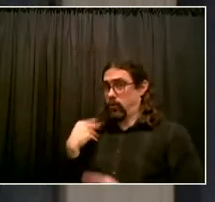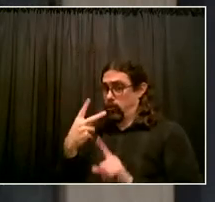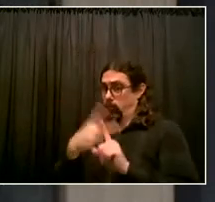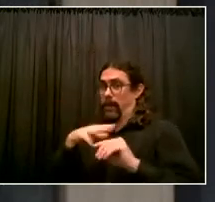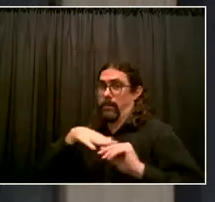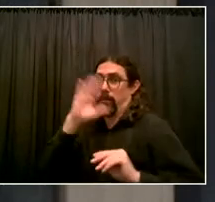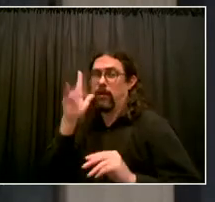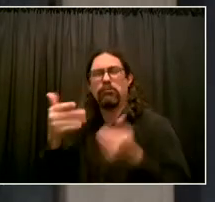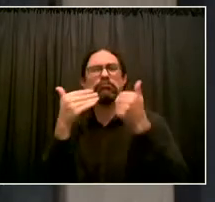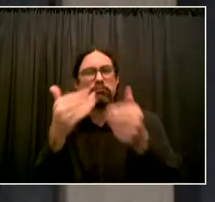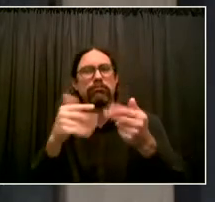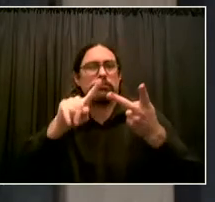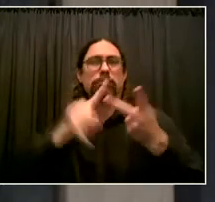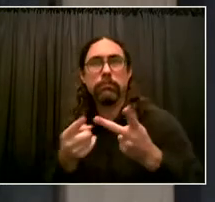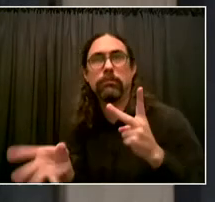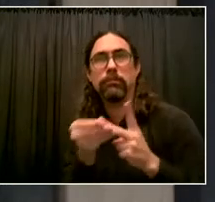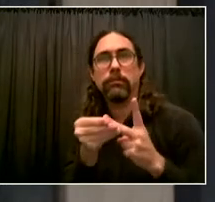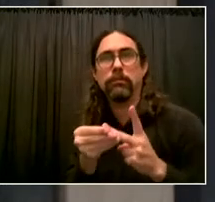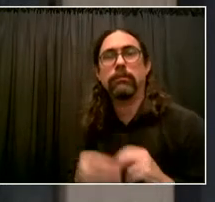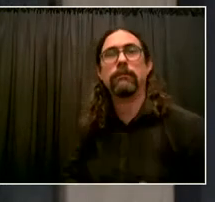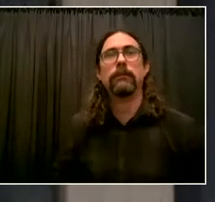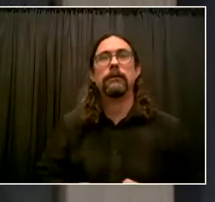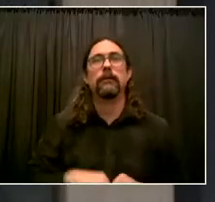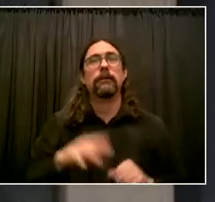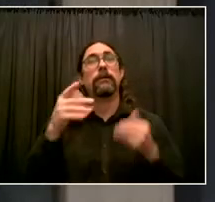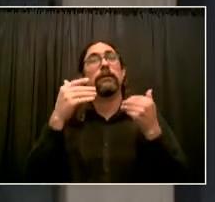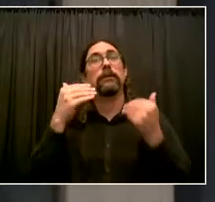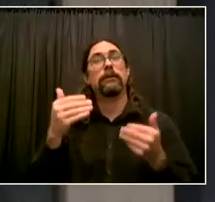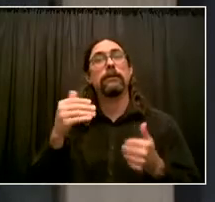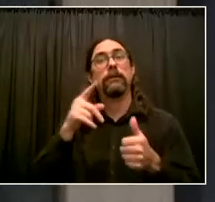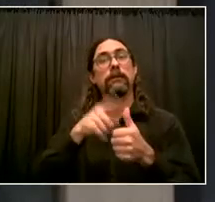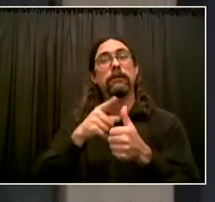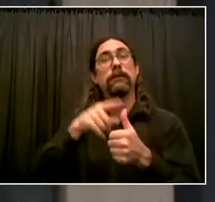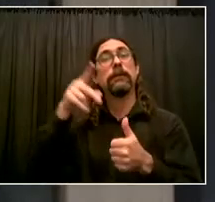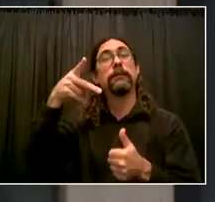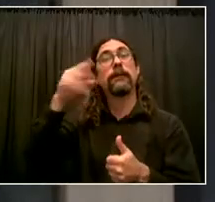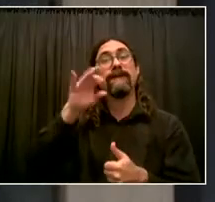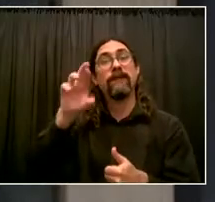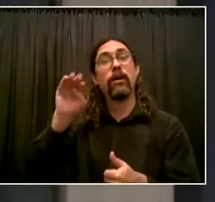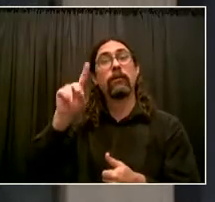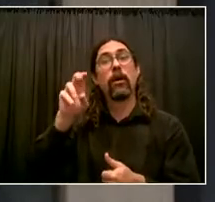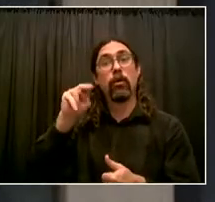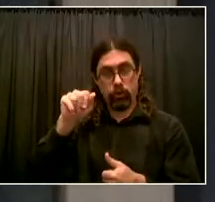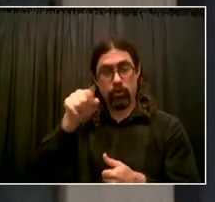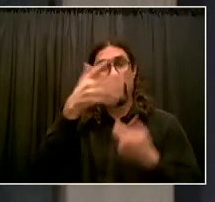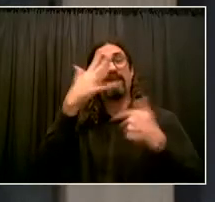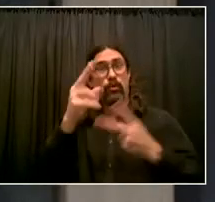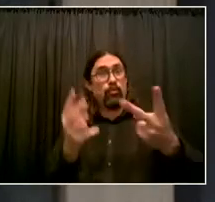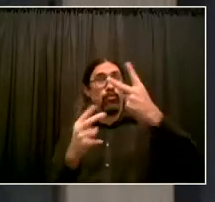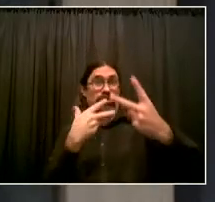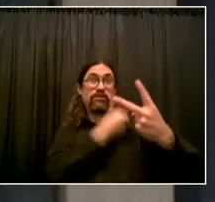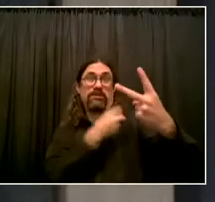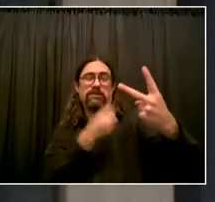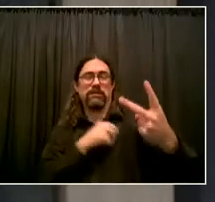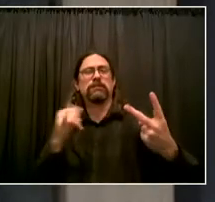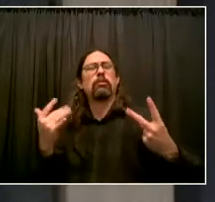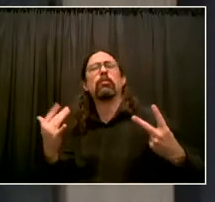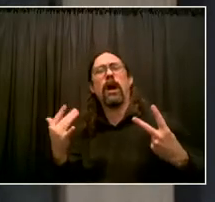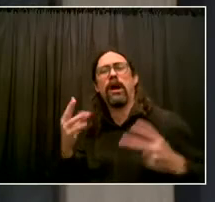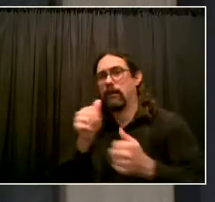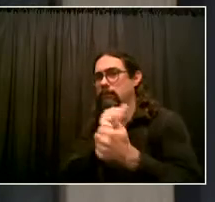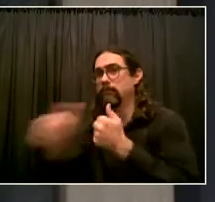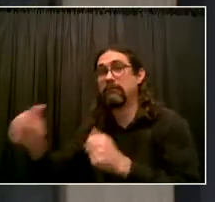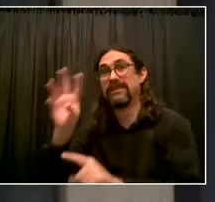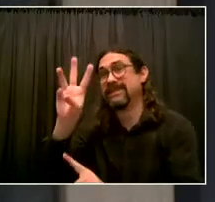example, diabetes, or an adult at higher risk of COVID-19 exposure, like a healthcare worker, a first